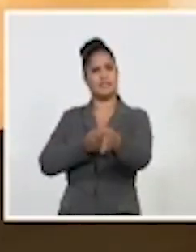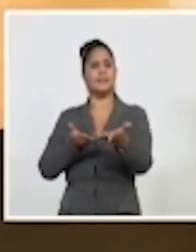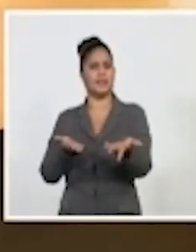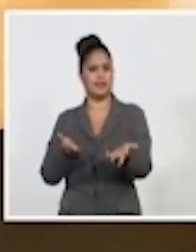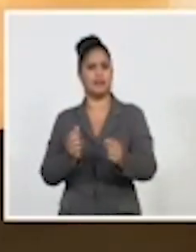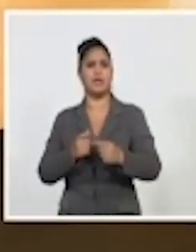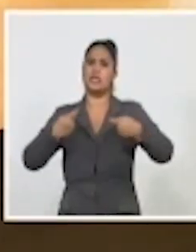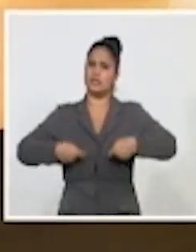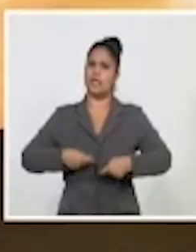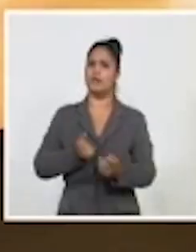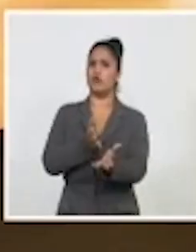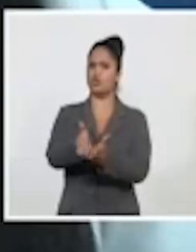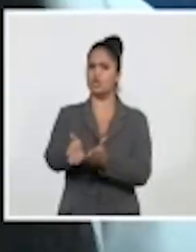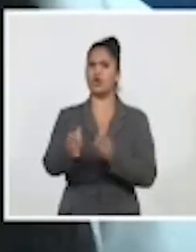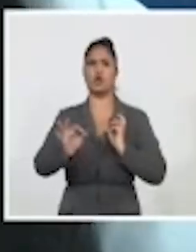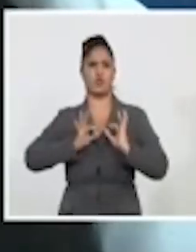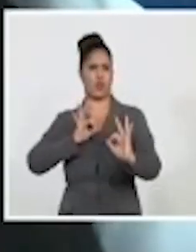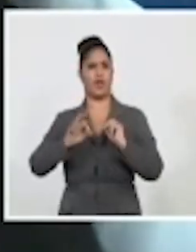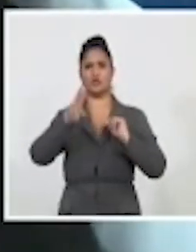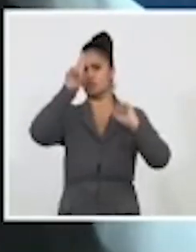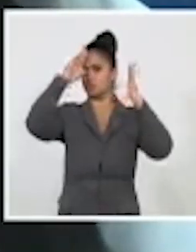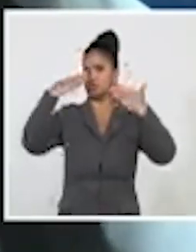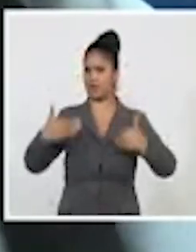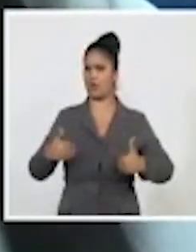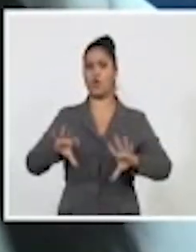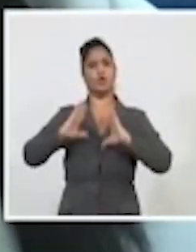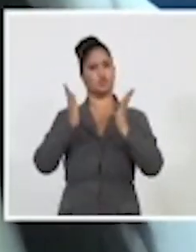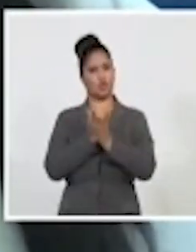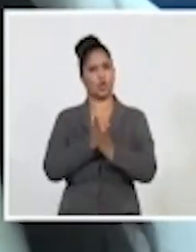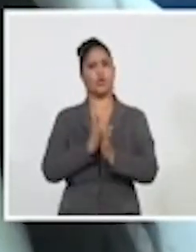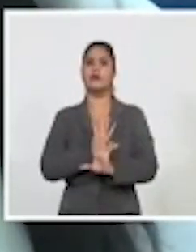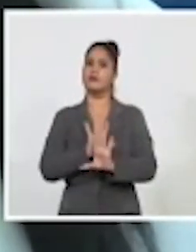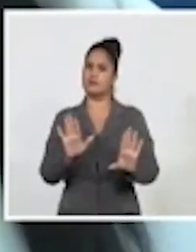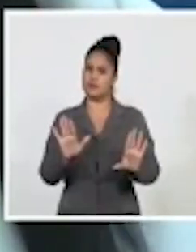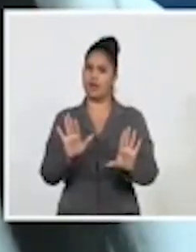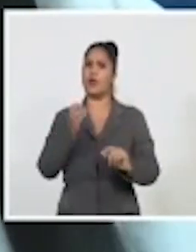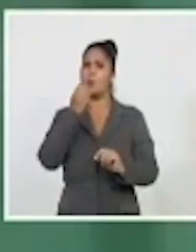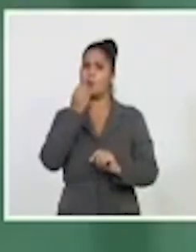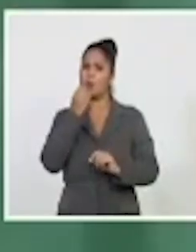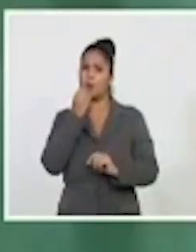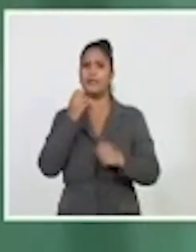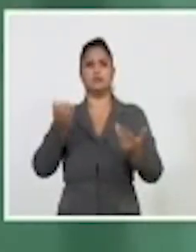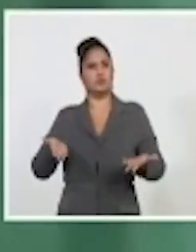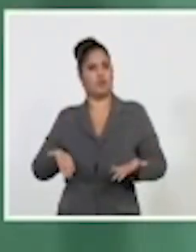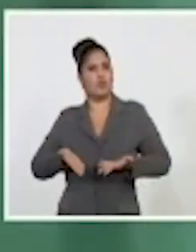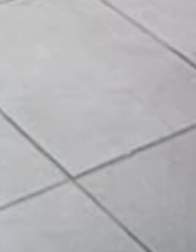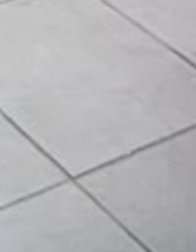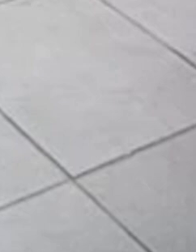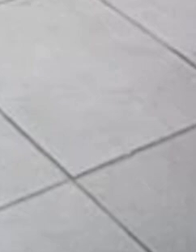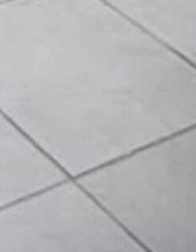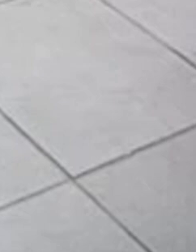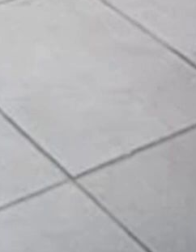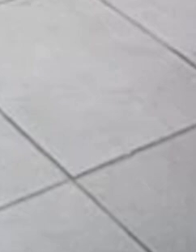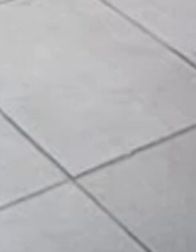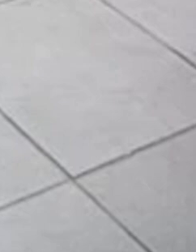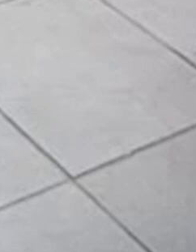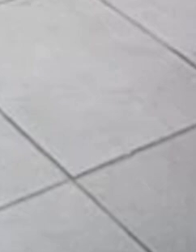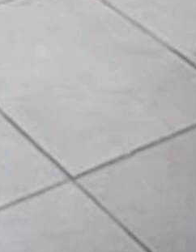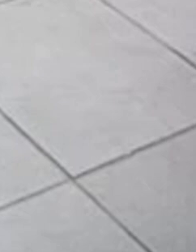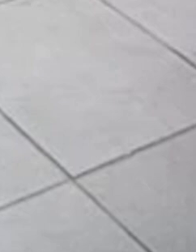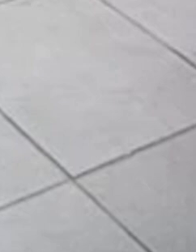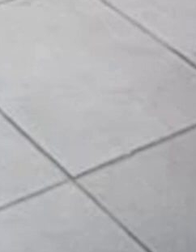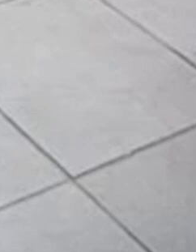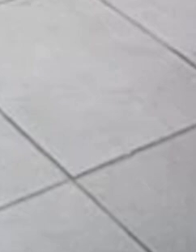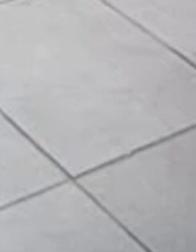assistants, which reflects the appropriate safety profile and the stability in the research on most of the selected